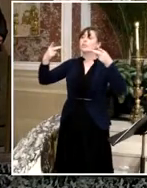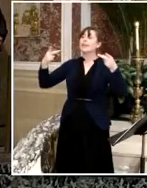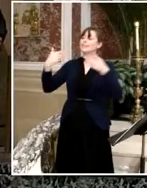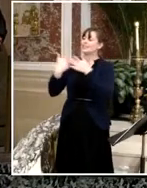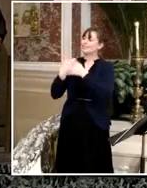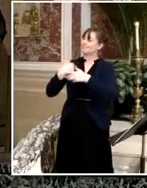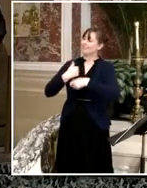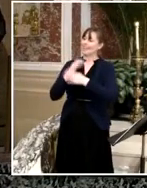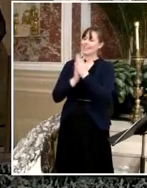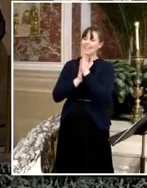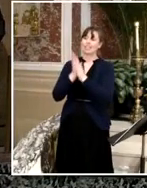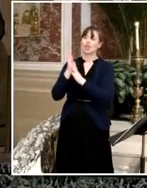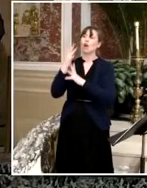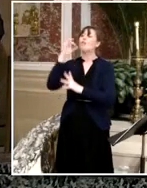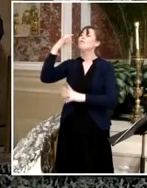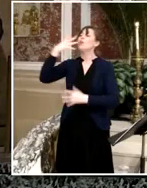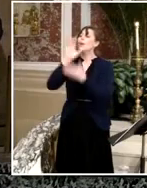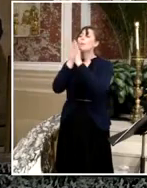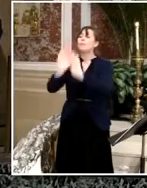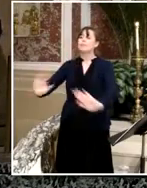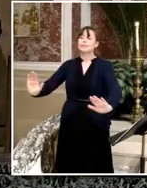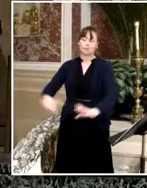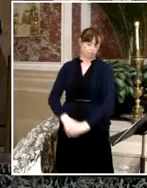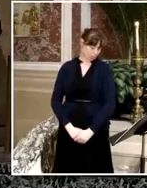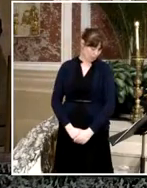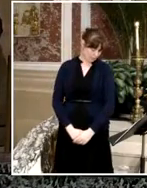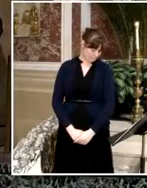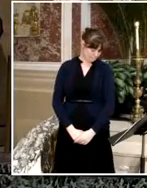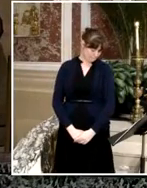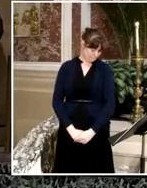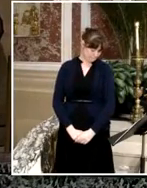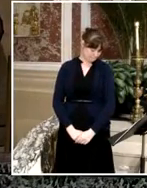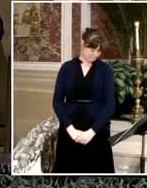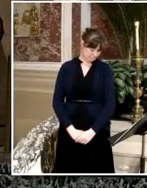refreshment, light, and peace.